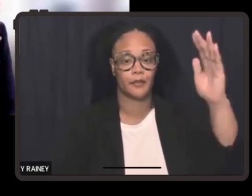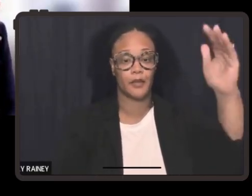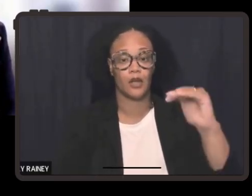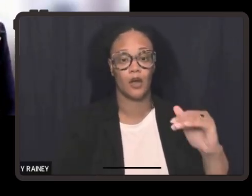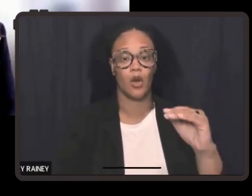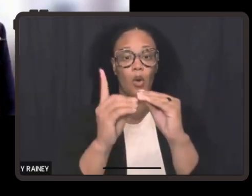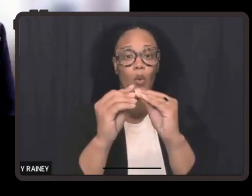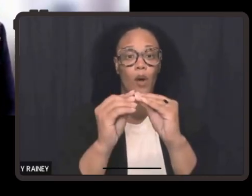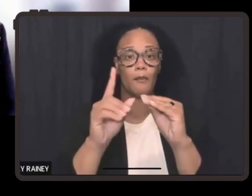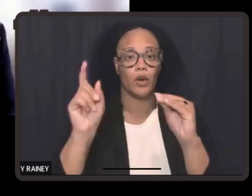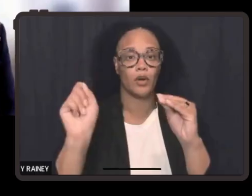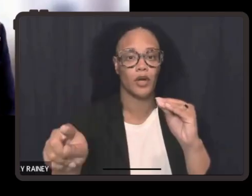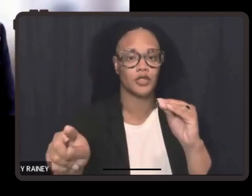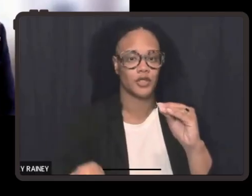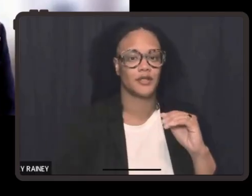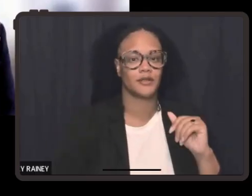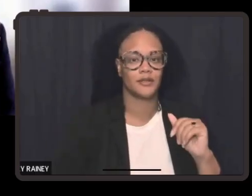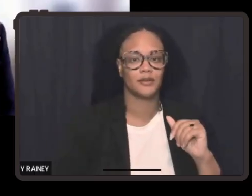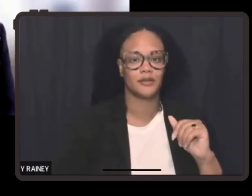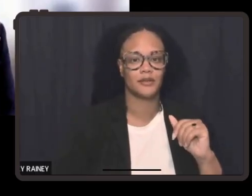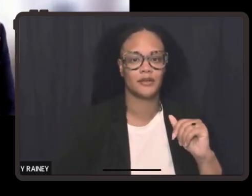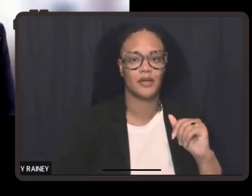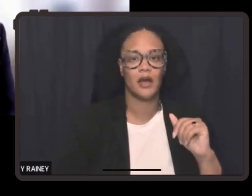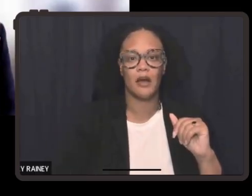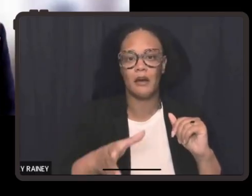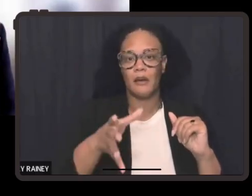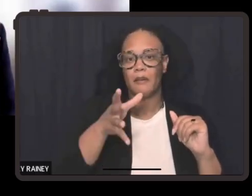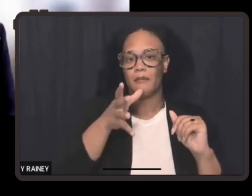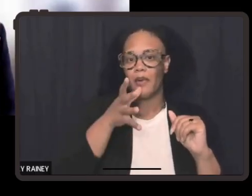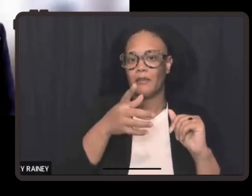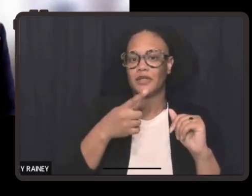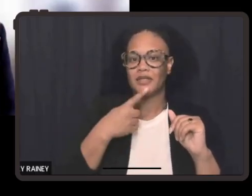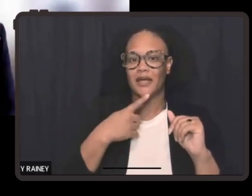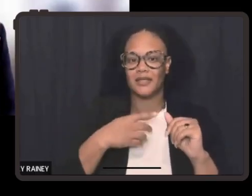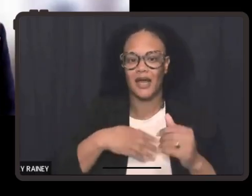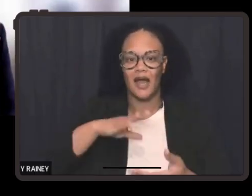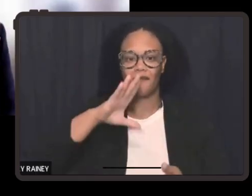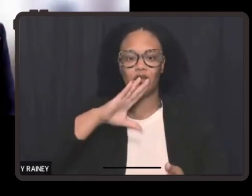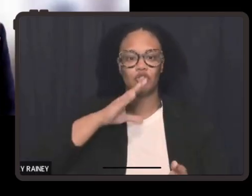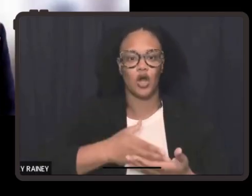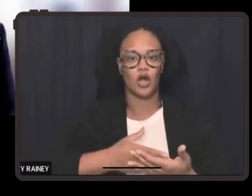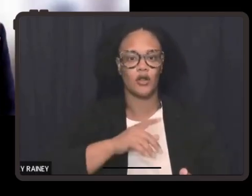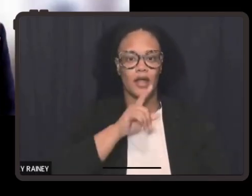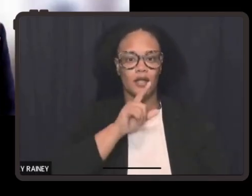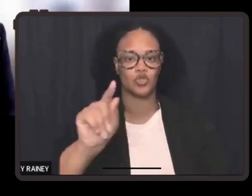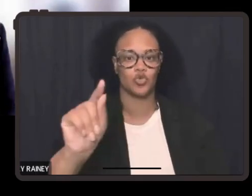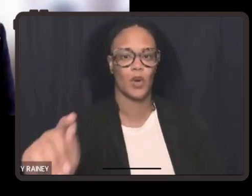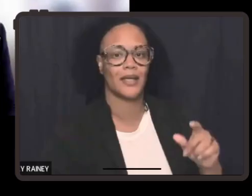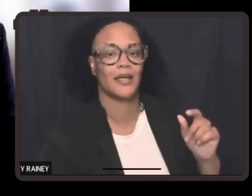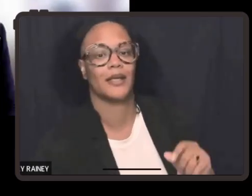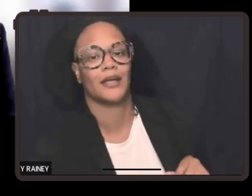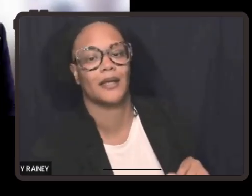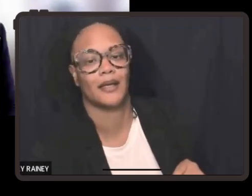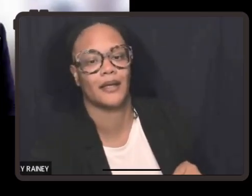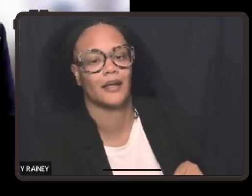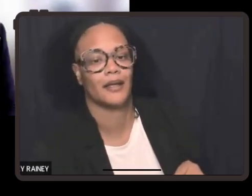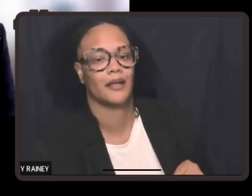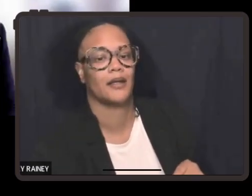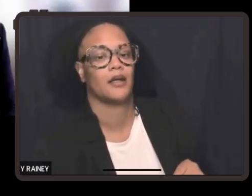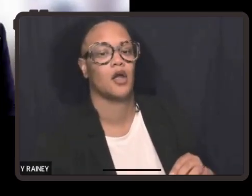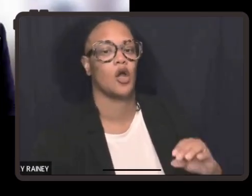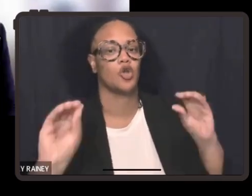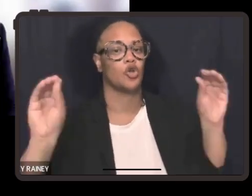daughter who's 20 years old. She never had any intestinal problems. until recently that she went